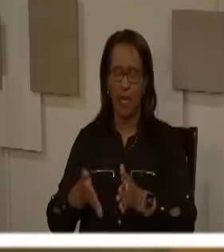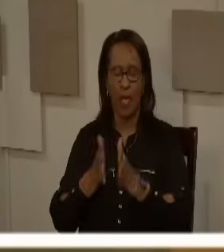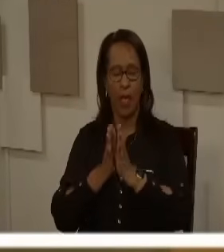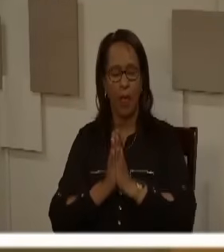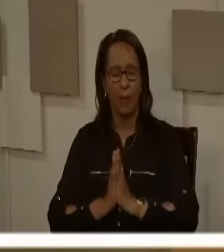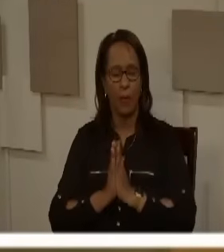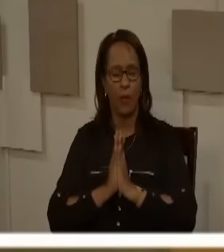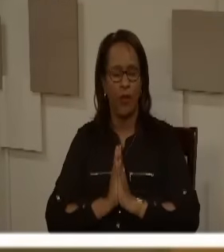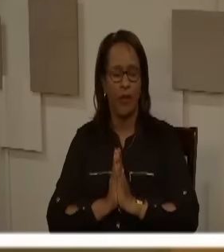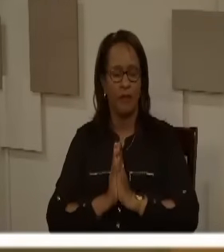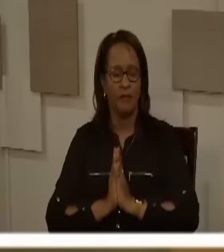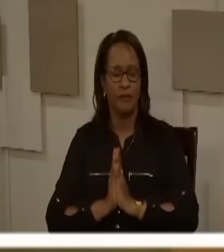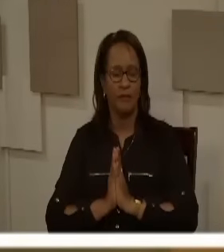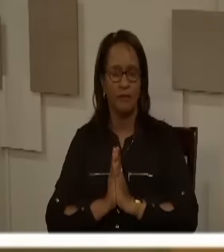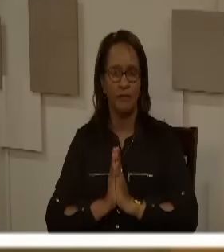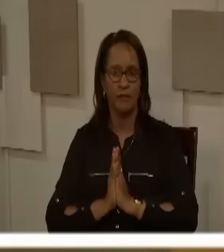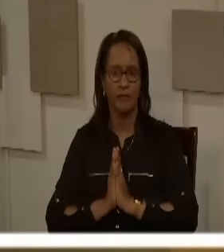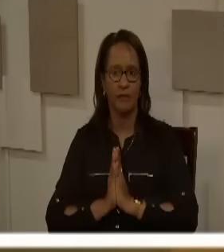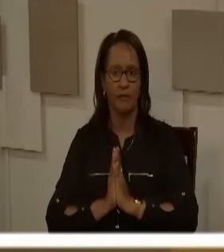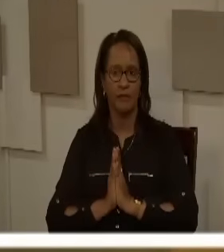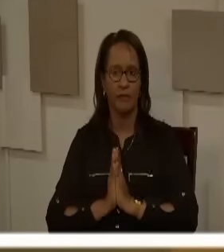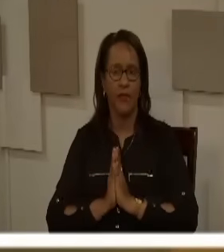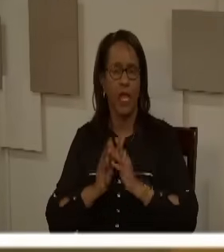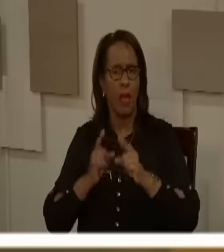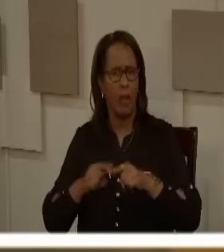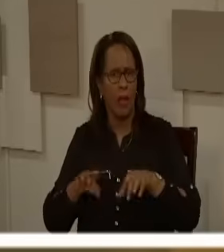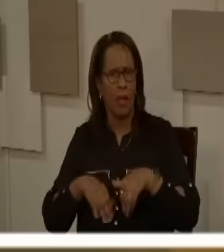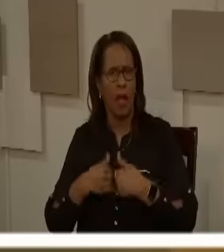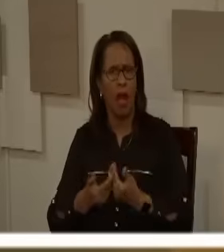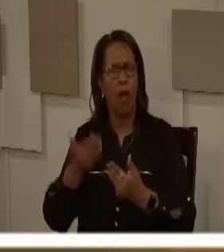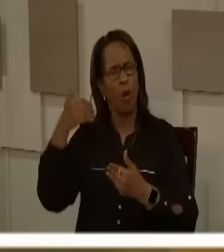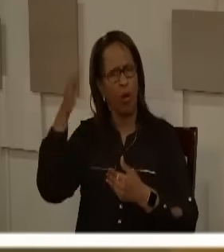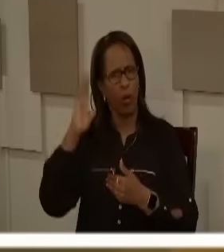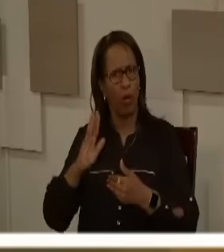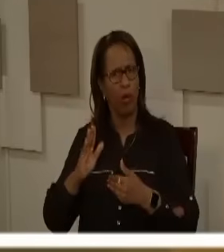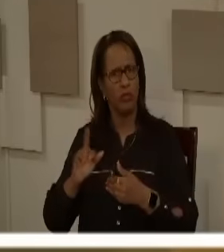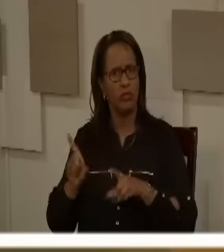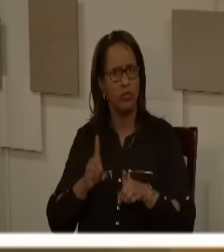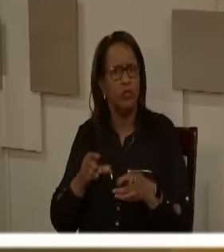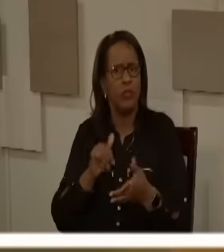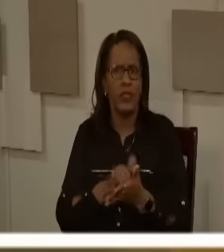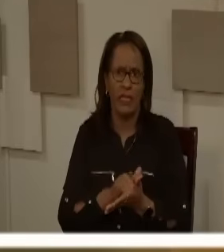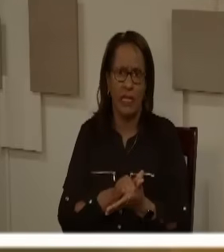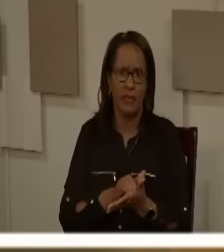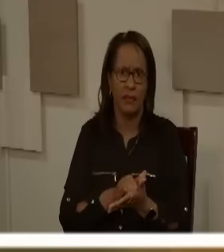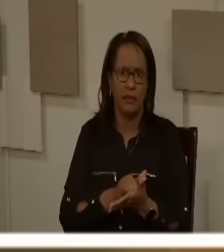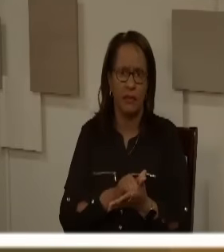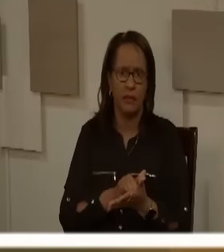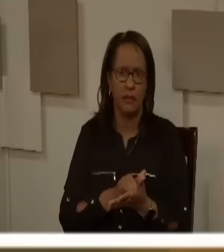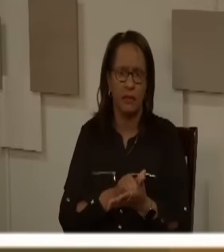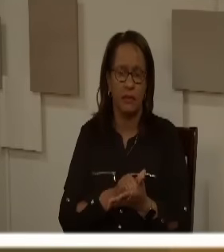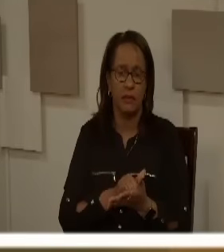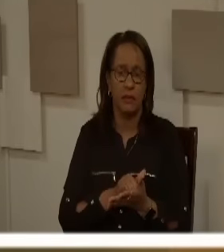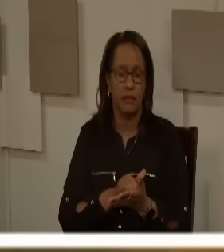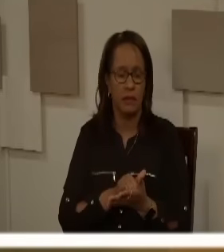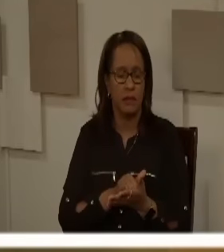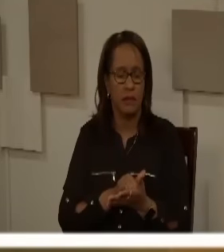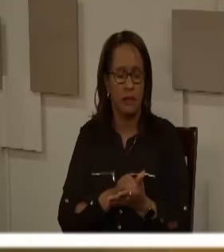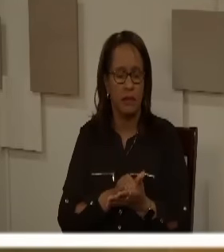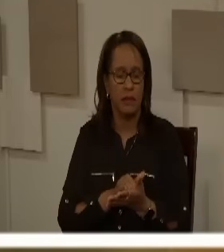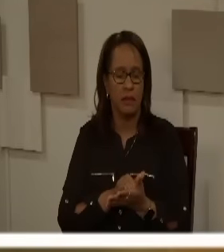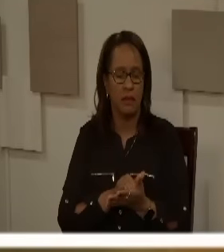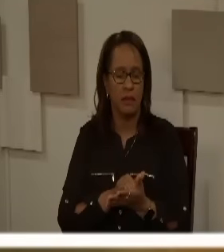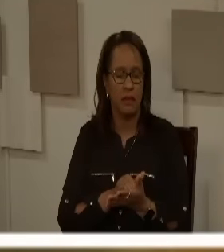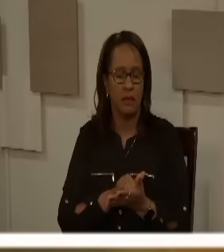devotion. How is God going to do that? He goes on to say, they will look on the one whom they